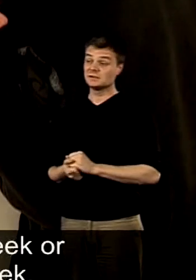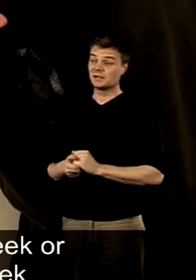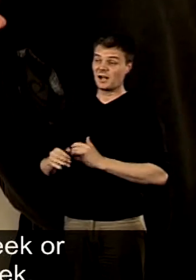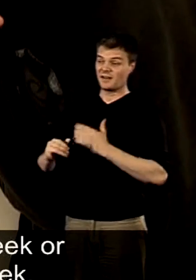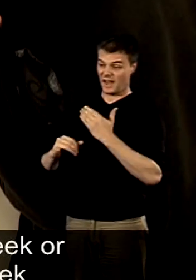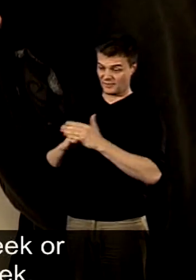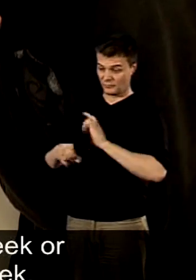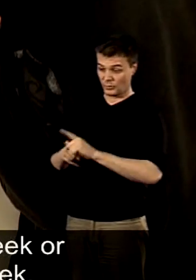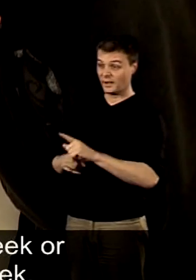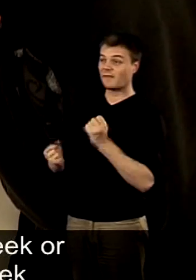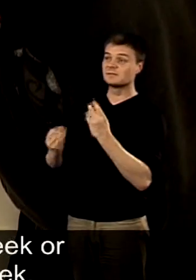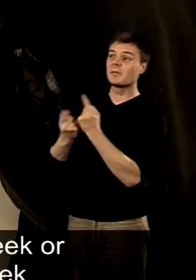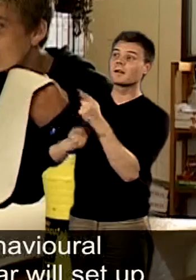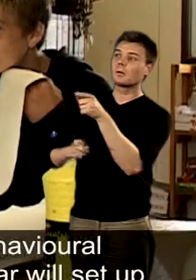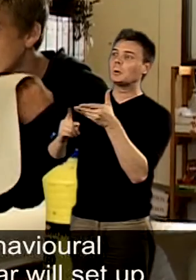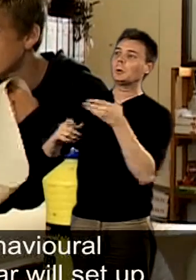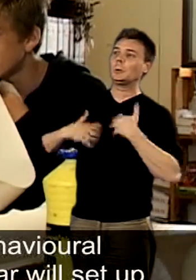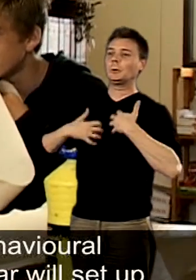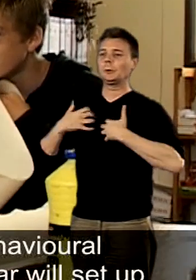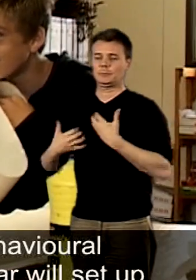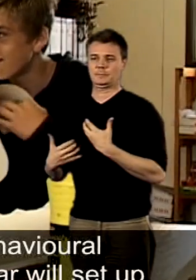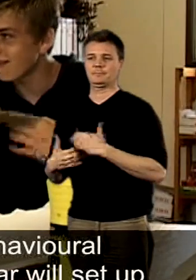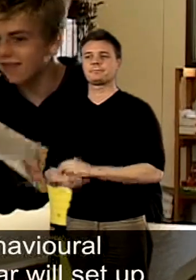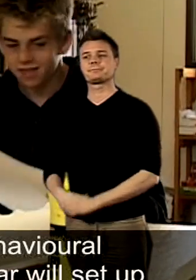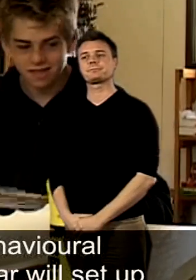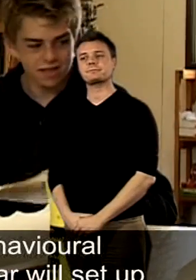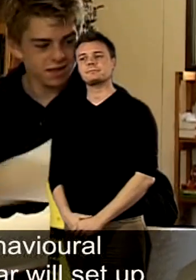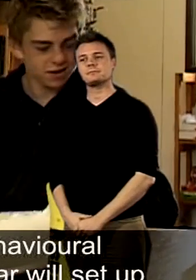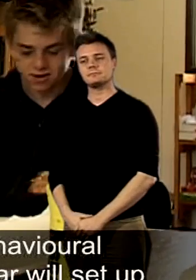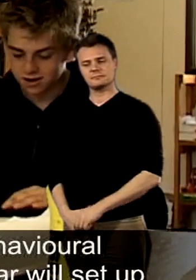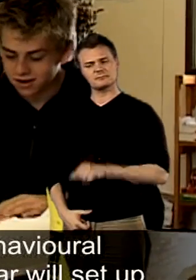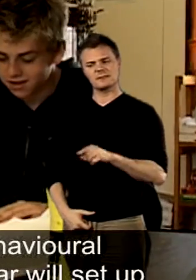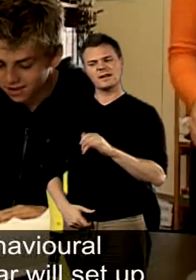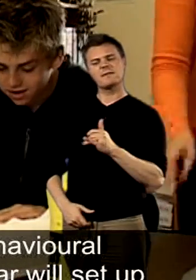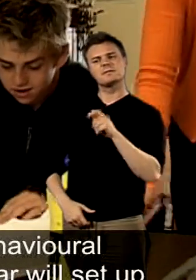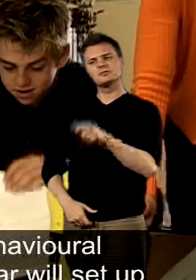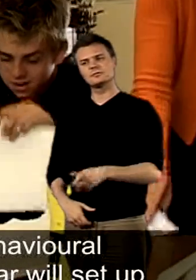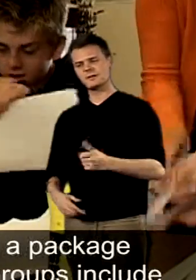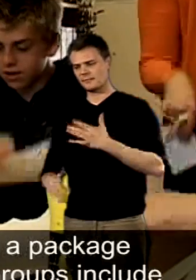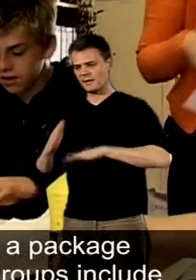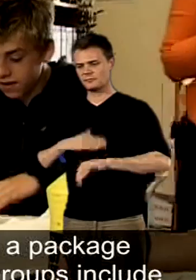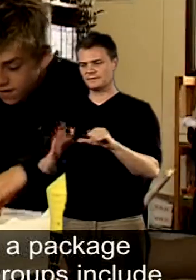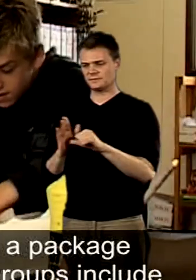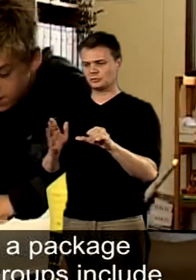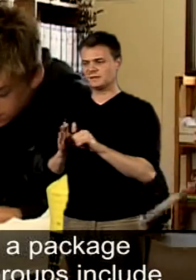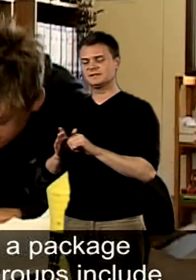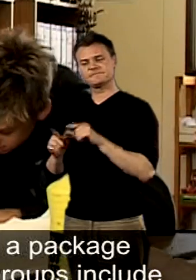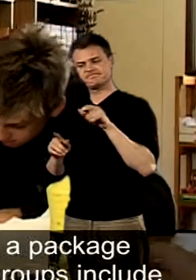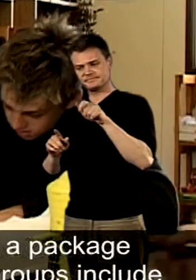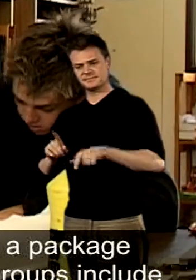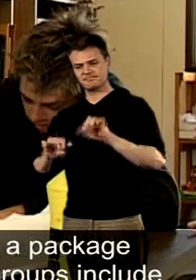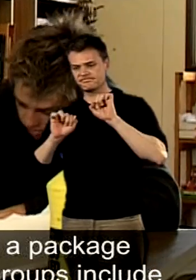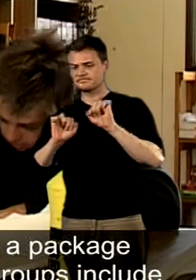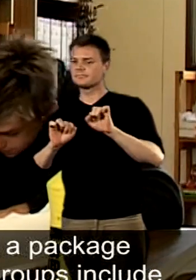of the week or something if you've had a good week. At Froome, if a student is having behavioural difficulties, the student's head of year will set up a student